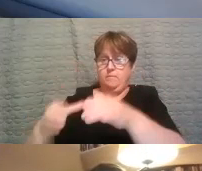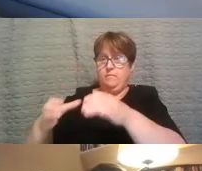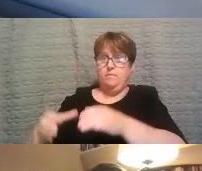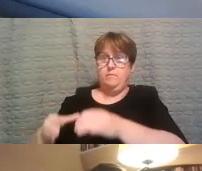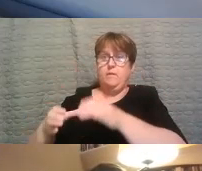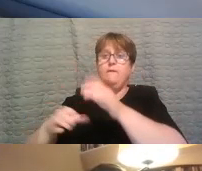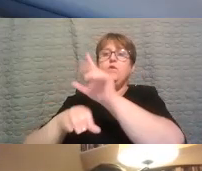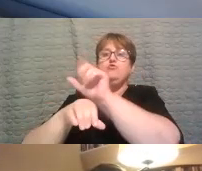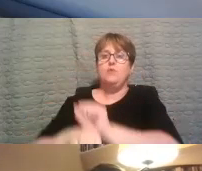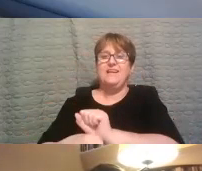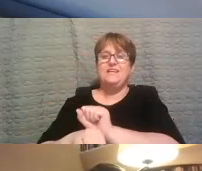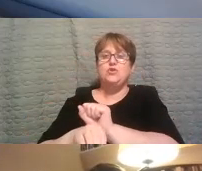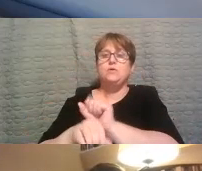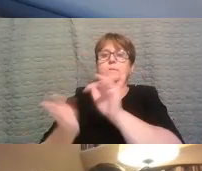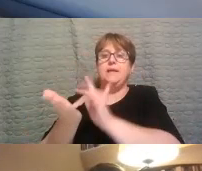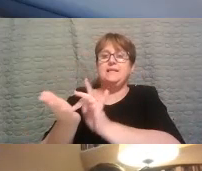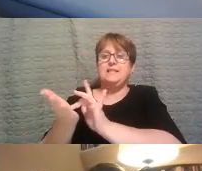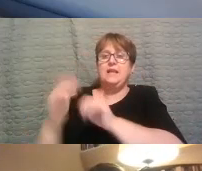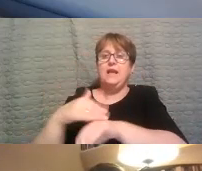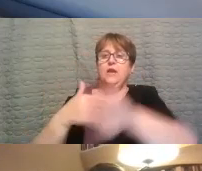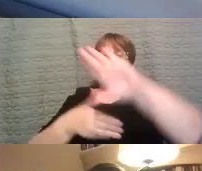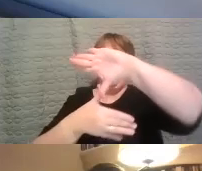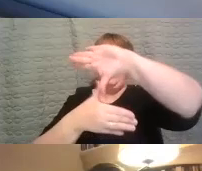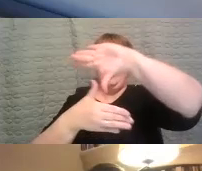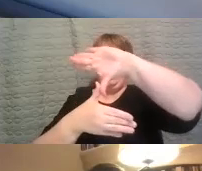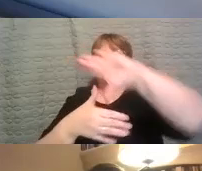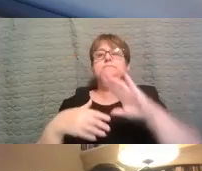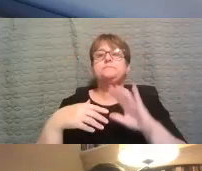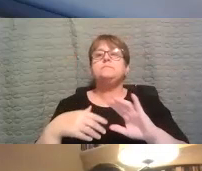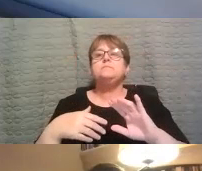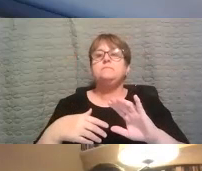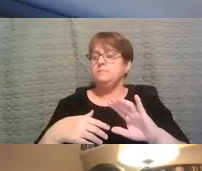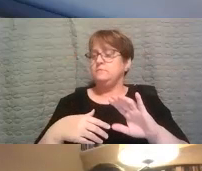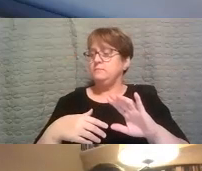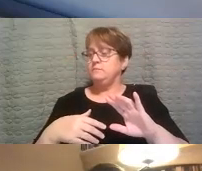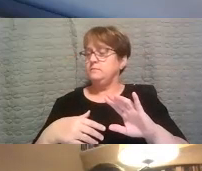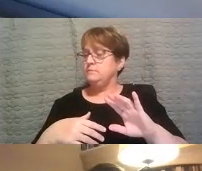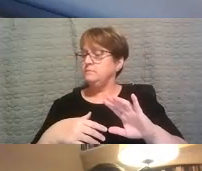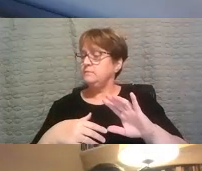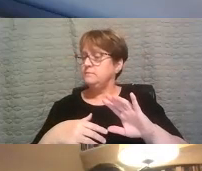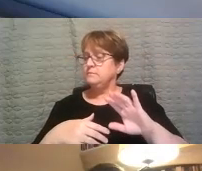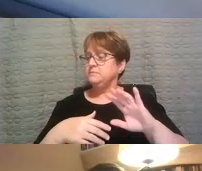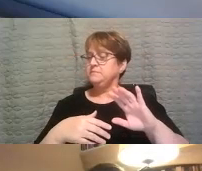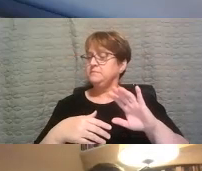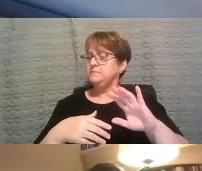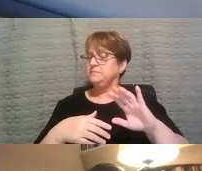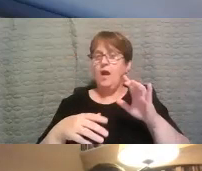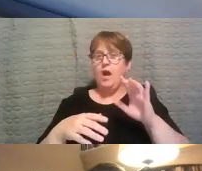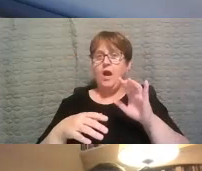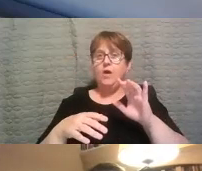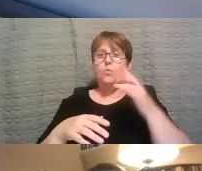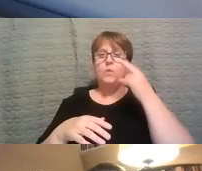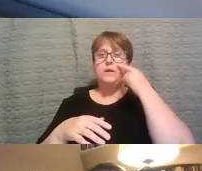in Guatemala. Uh, we have with us Lucy,